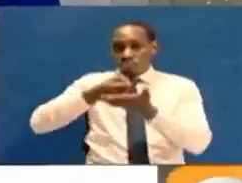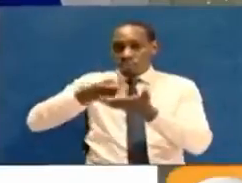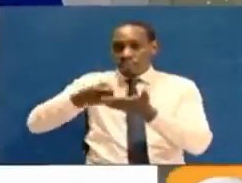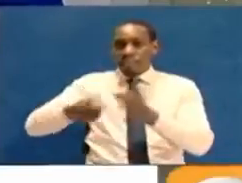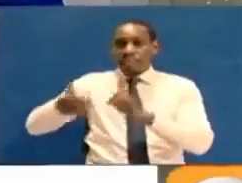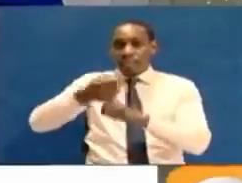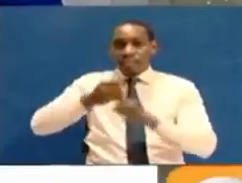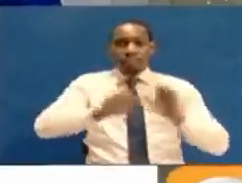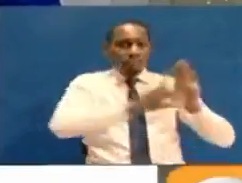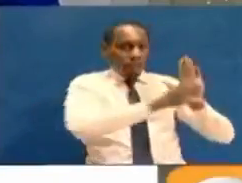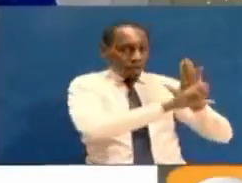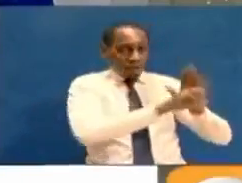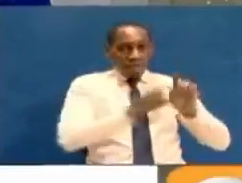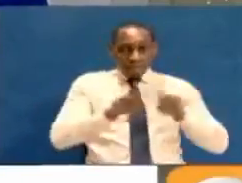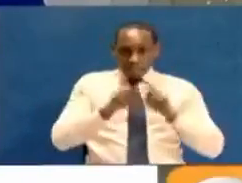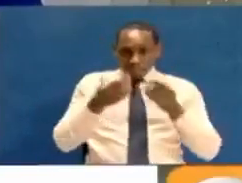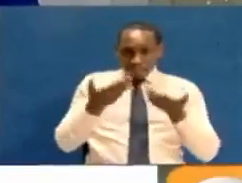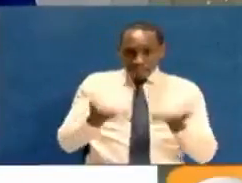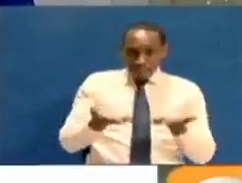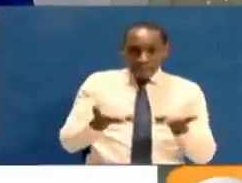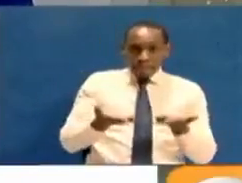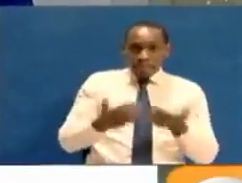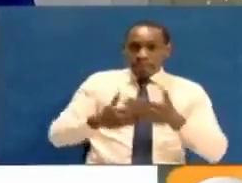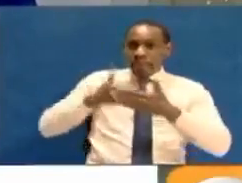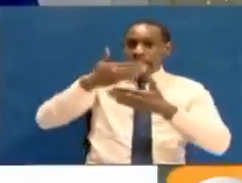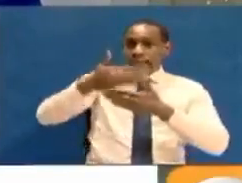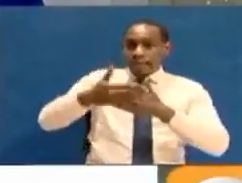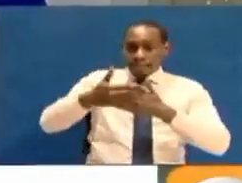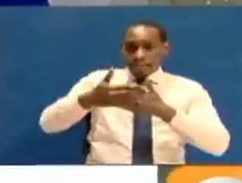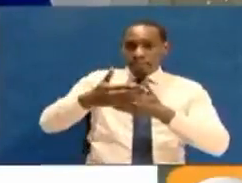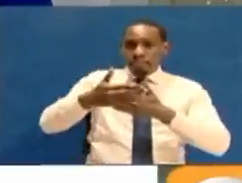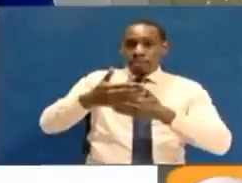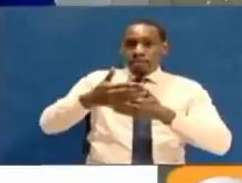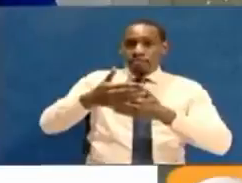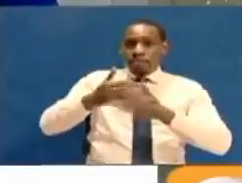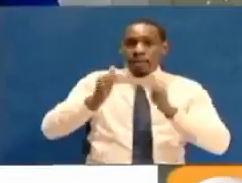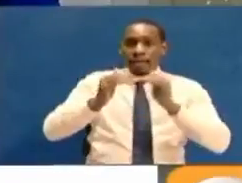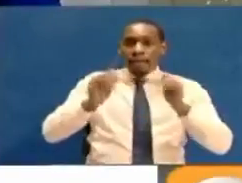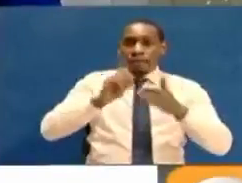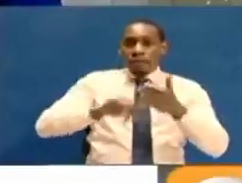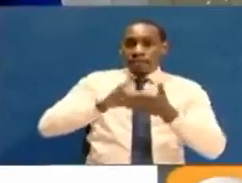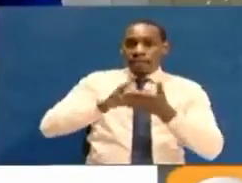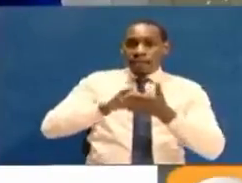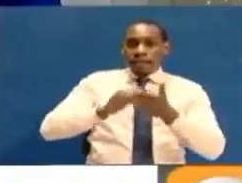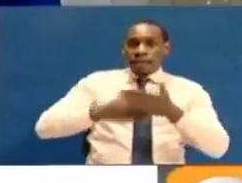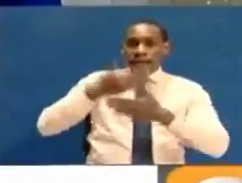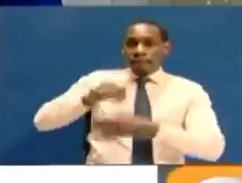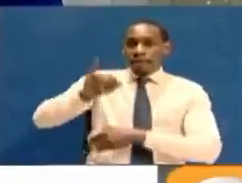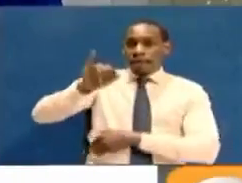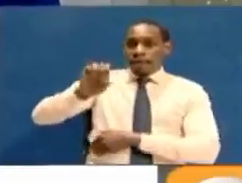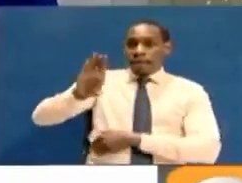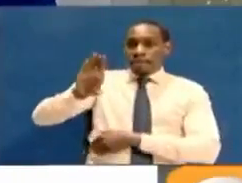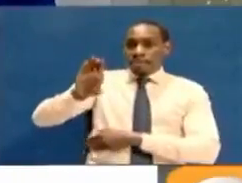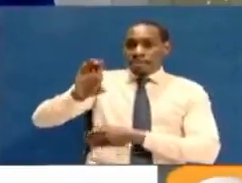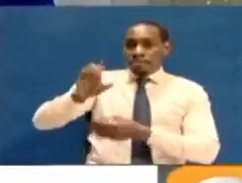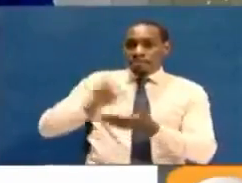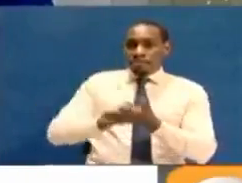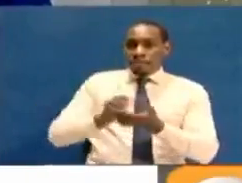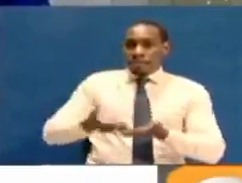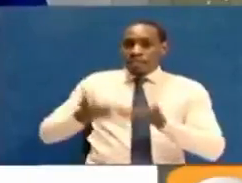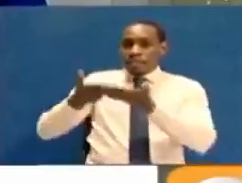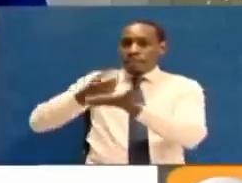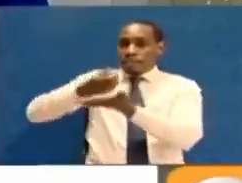the threshold, and it is now at this next stage, following the chair of Fula Chebukati sending those